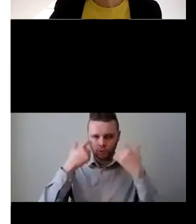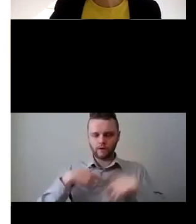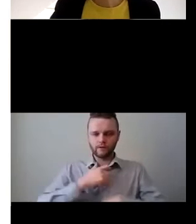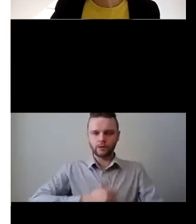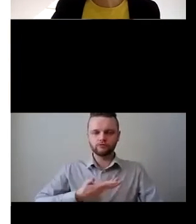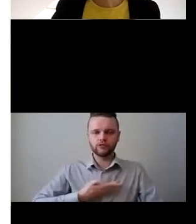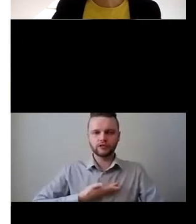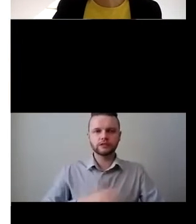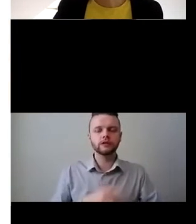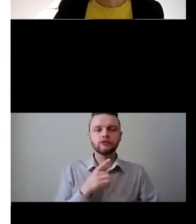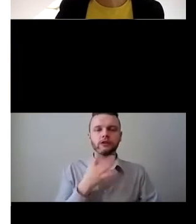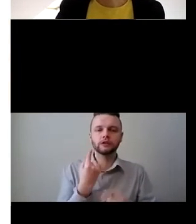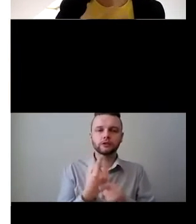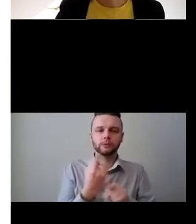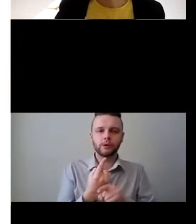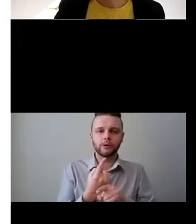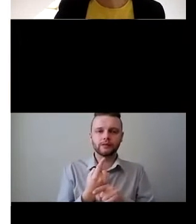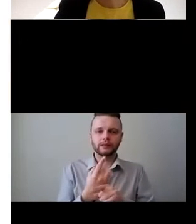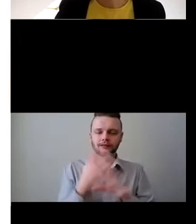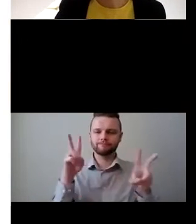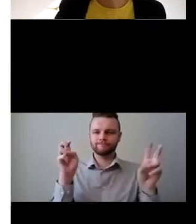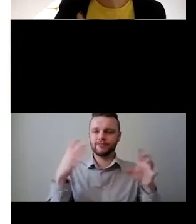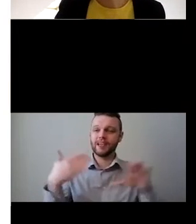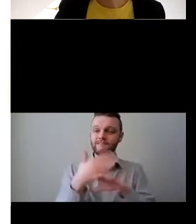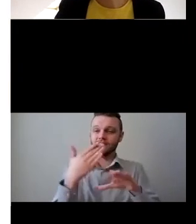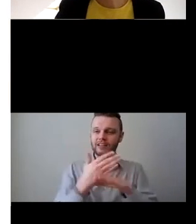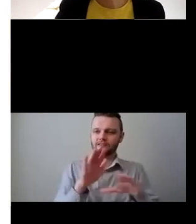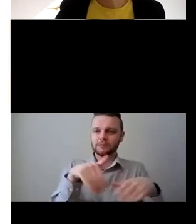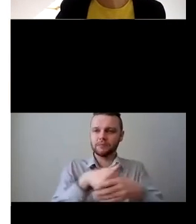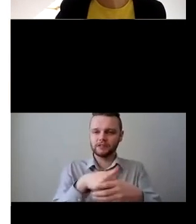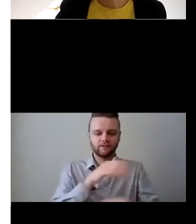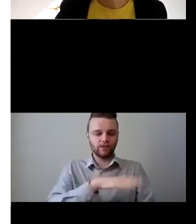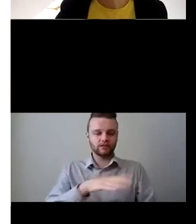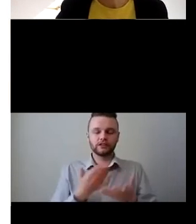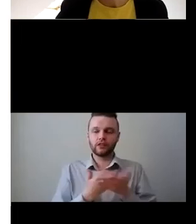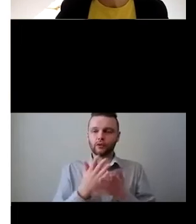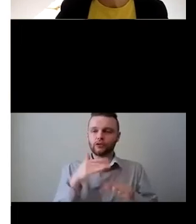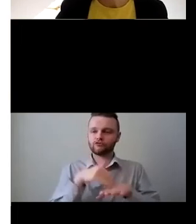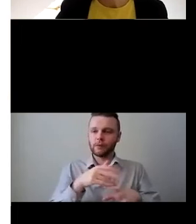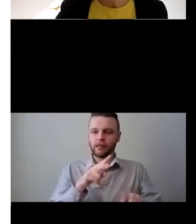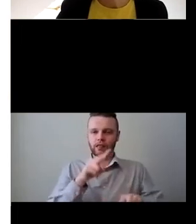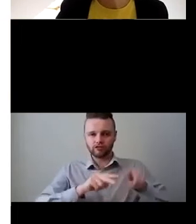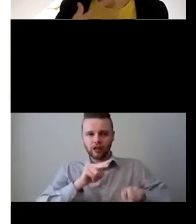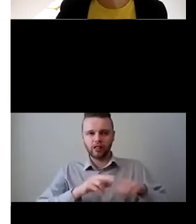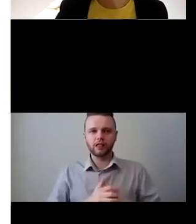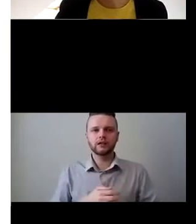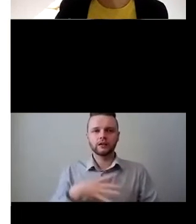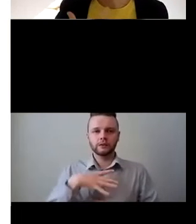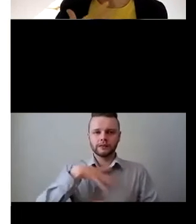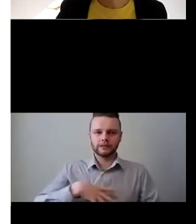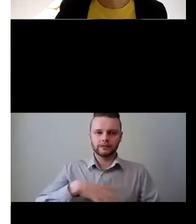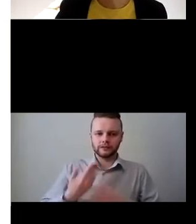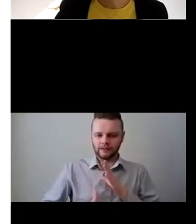which really spoke about the effective participation of children in the criminal trial and the need for developing